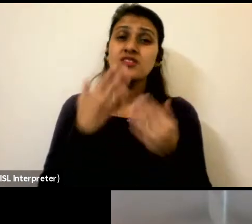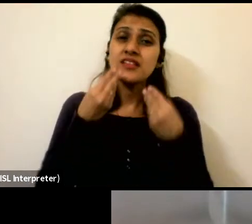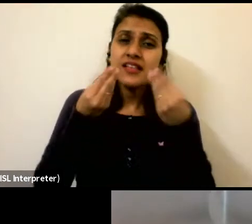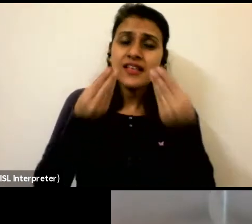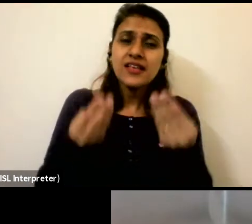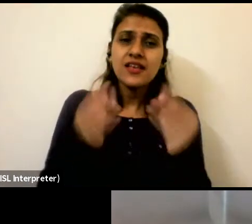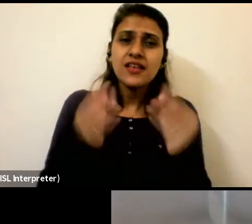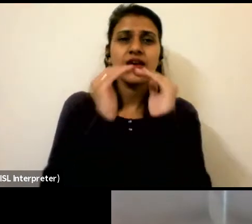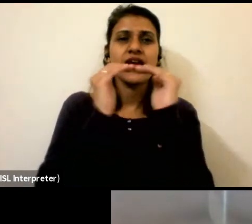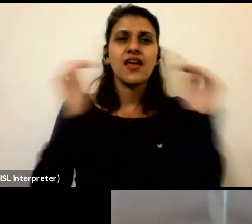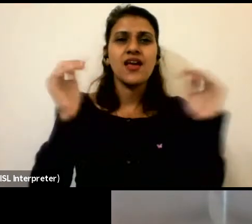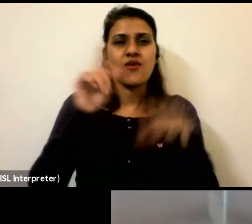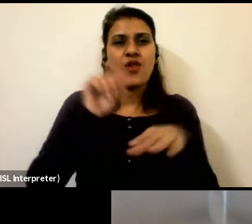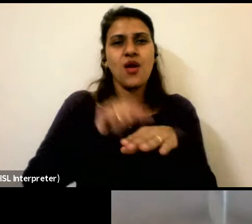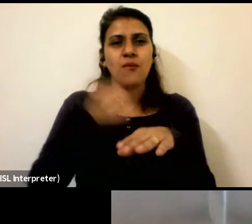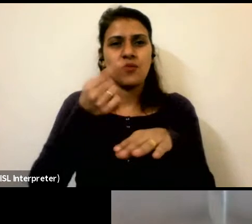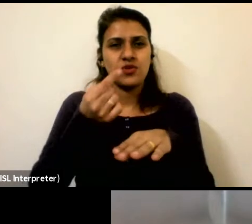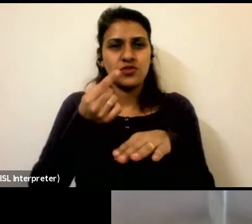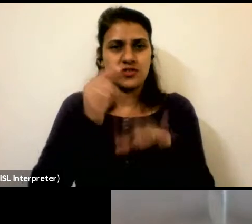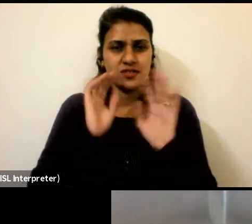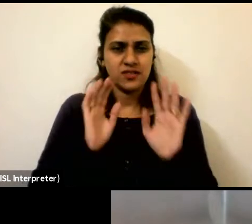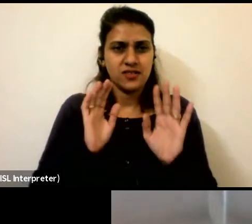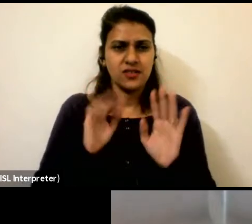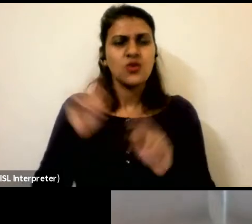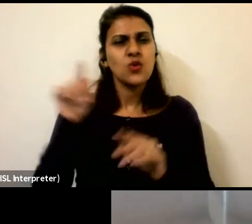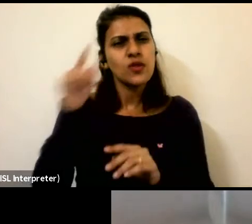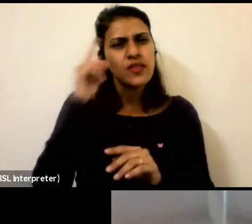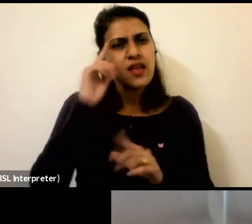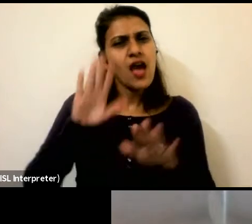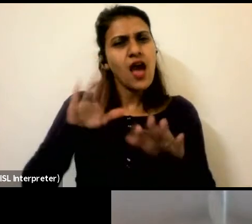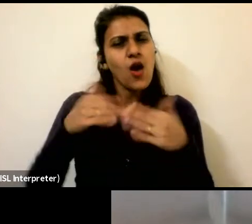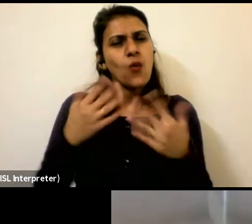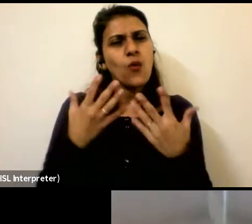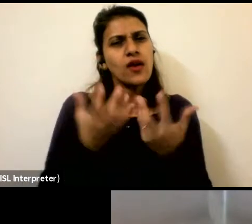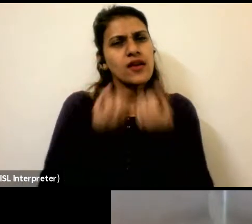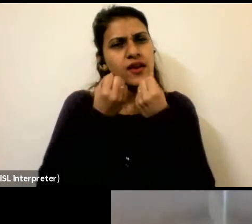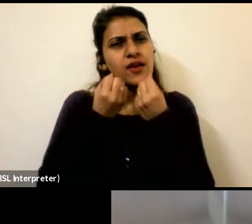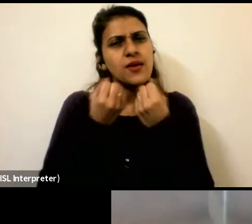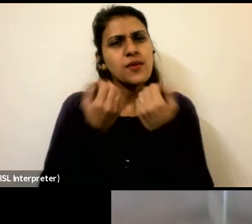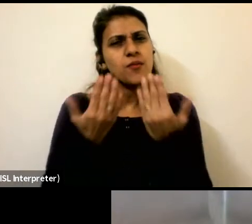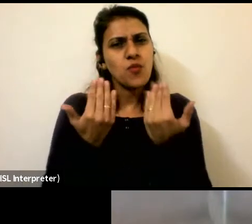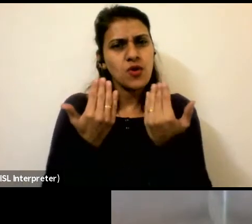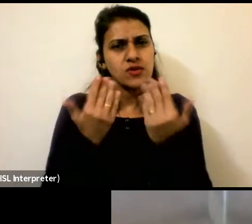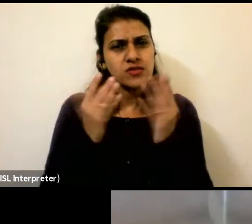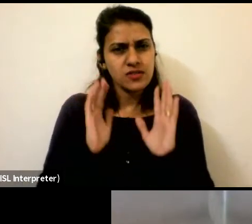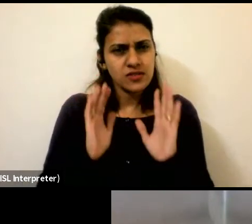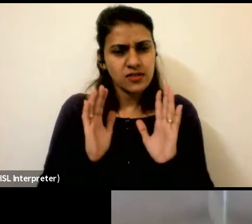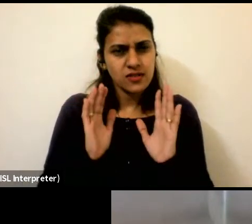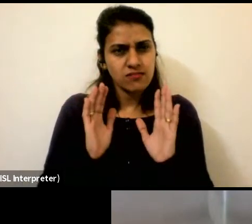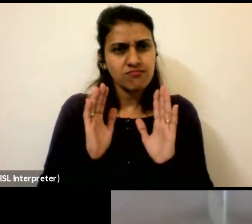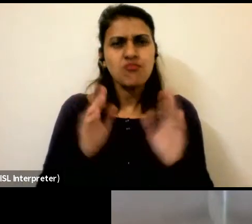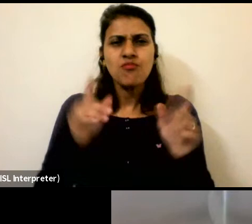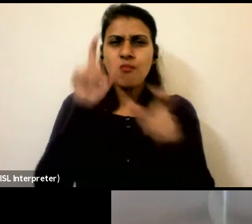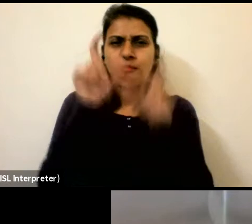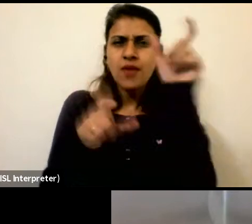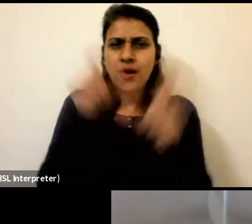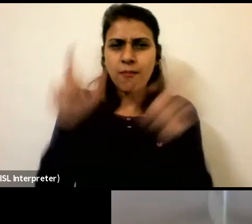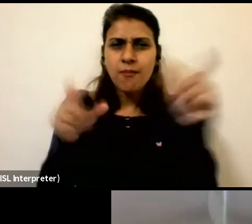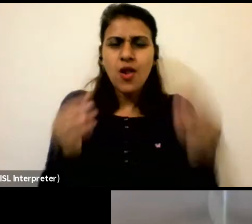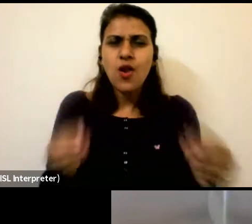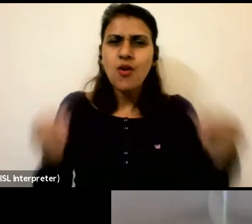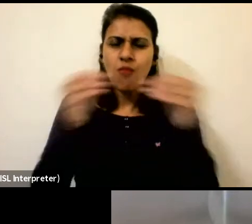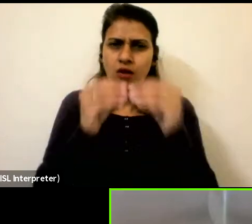opportunity that we can give. So how do we get that going? And, how can we motivate more and more people to do what you have